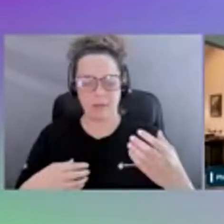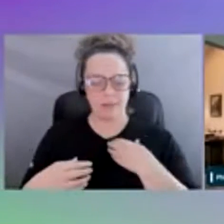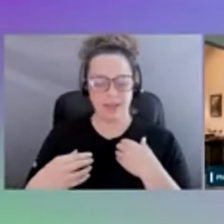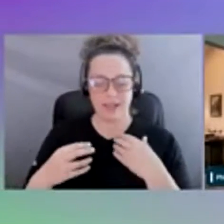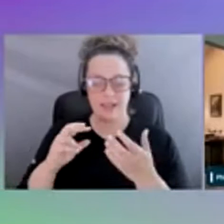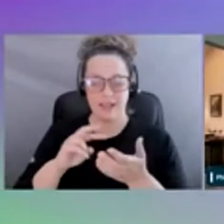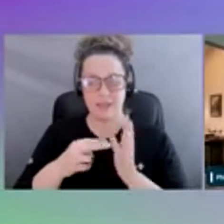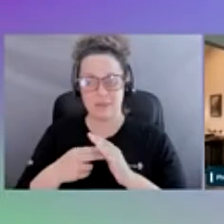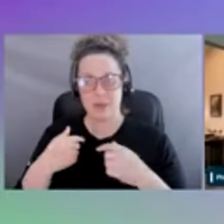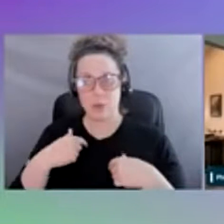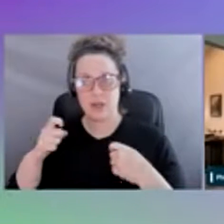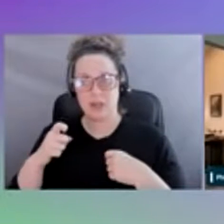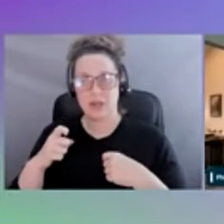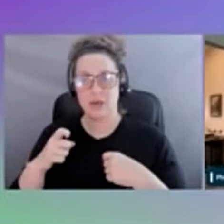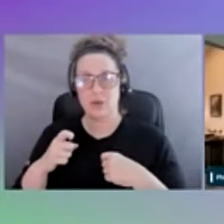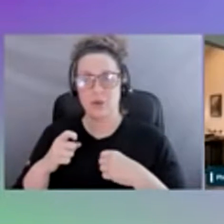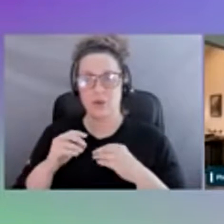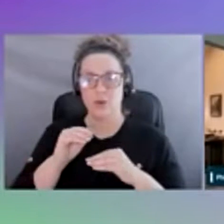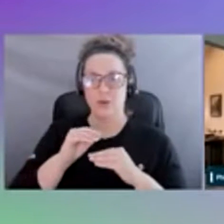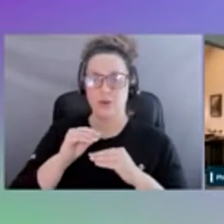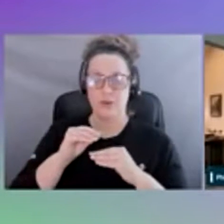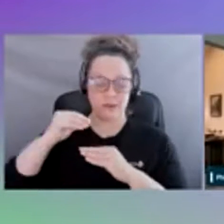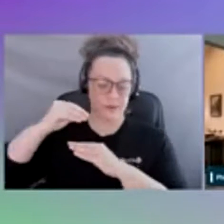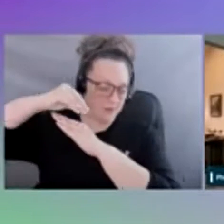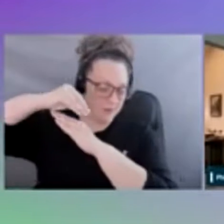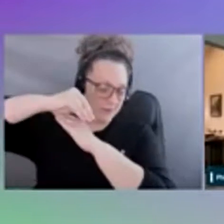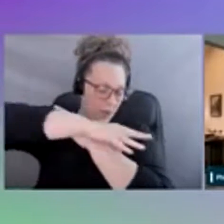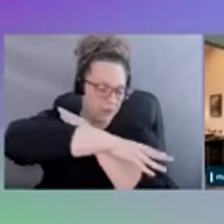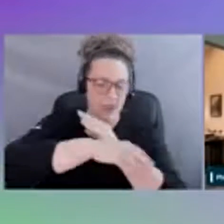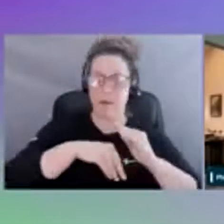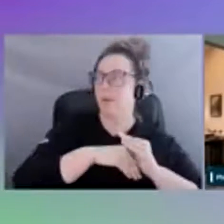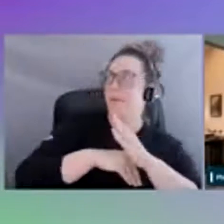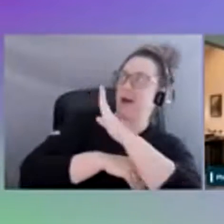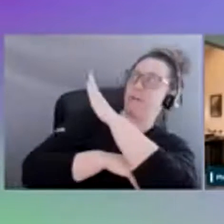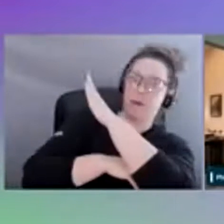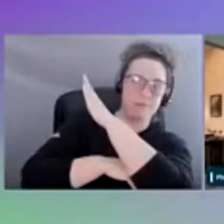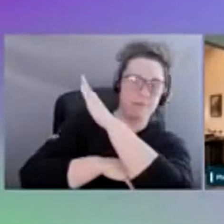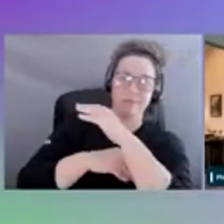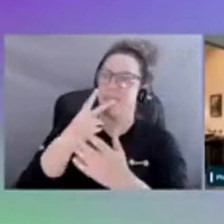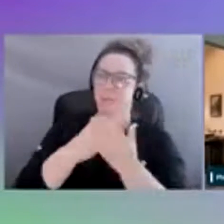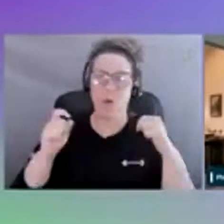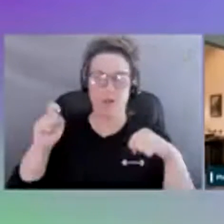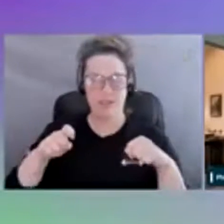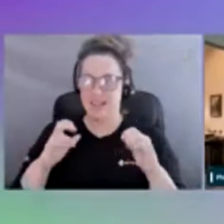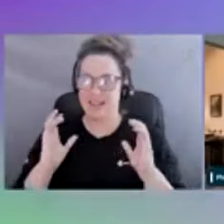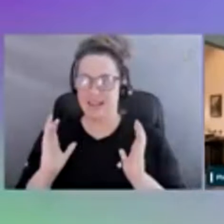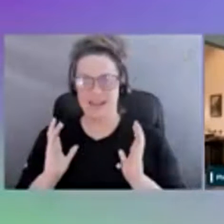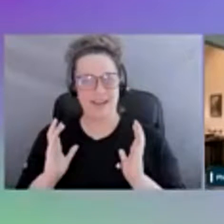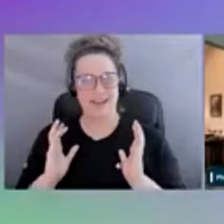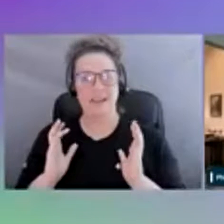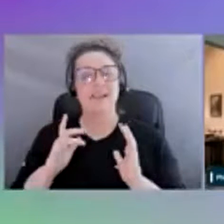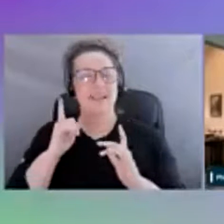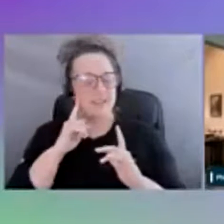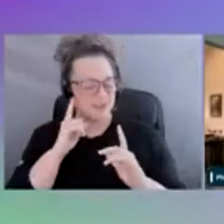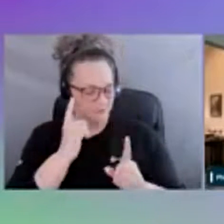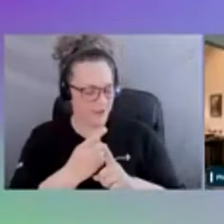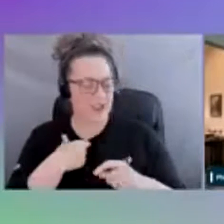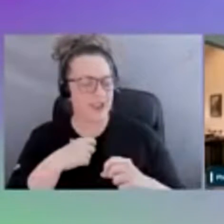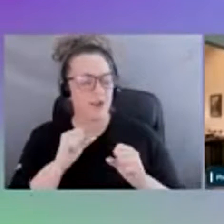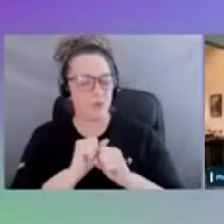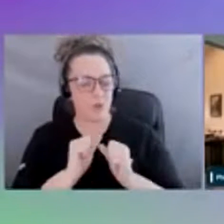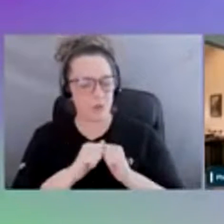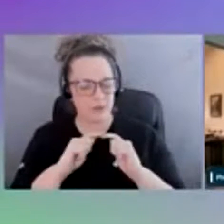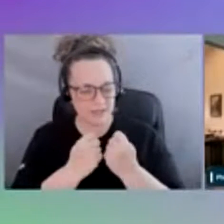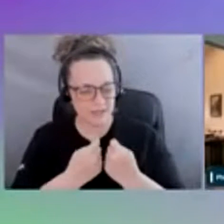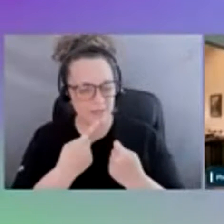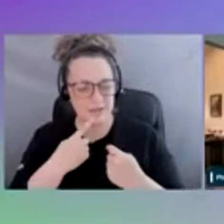more both top down and bottom up. Yeah, absolutely. And this is where I work with my team. You know how I said it's all